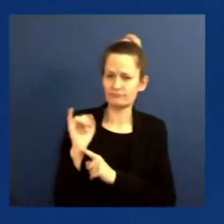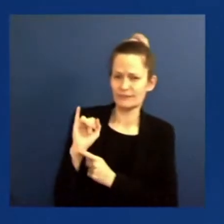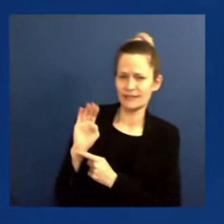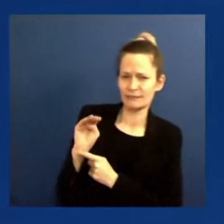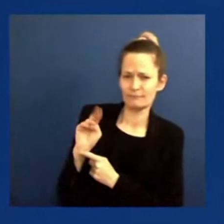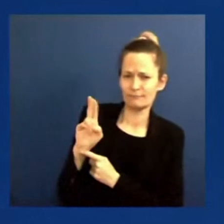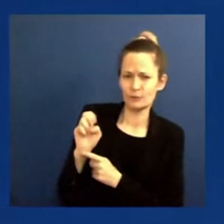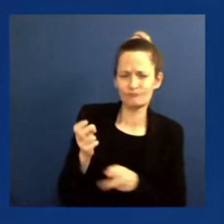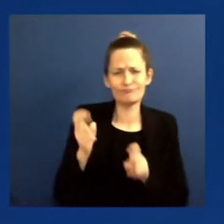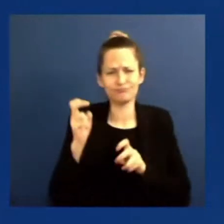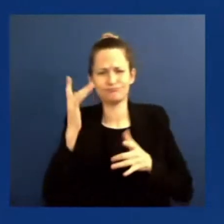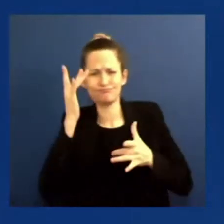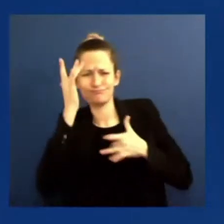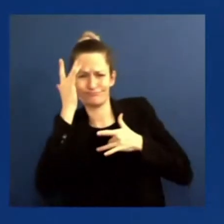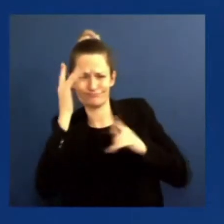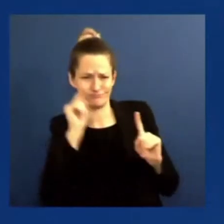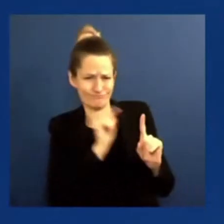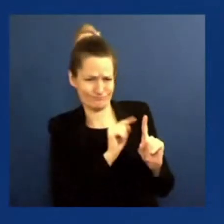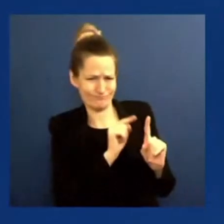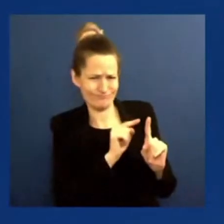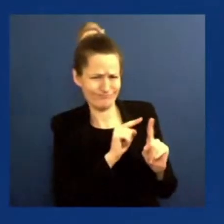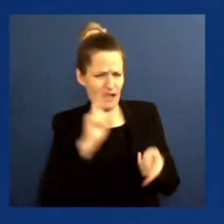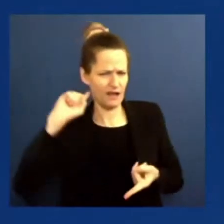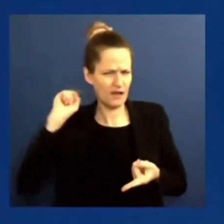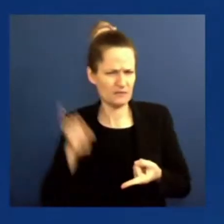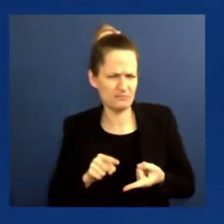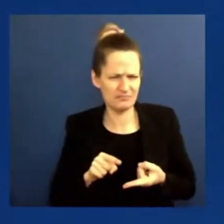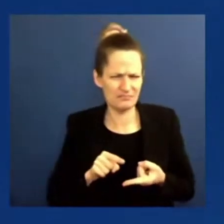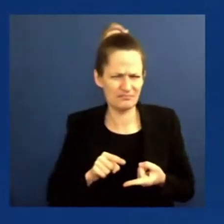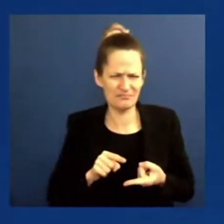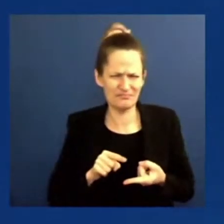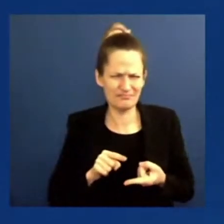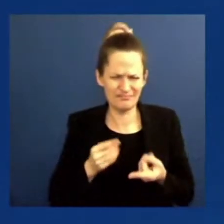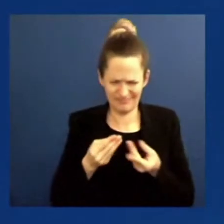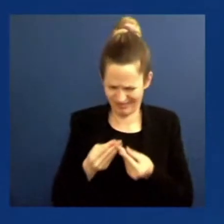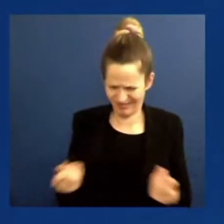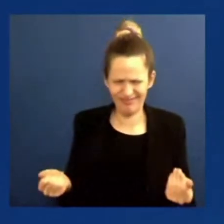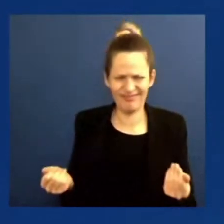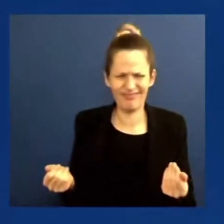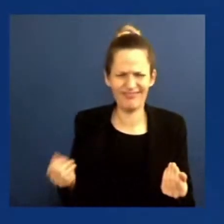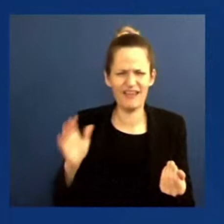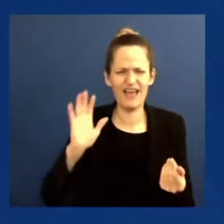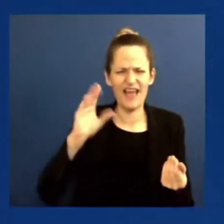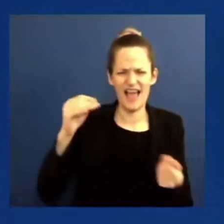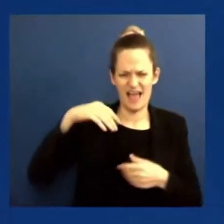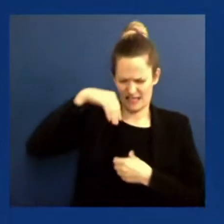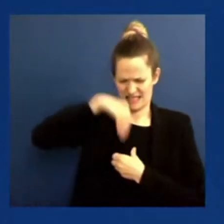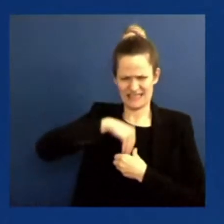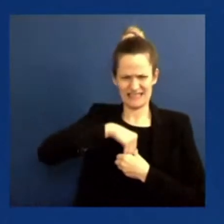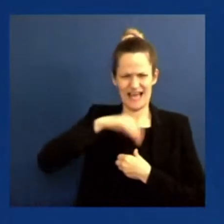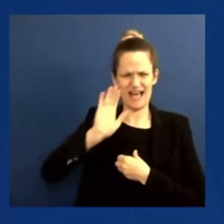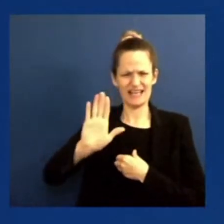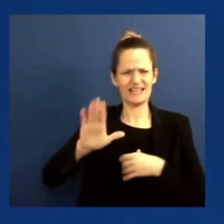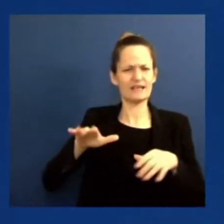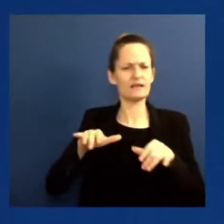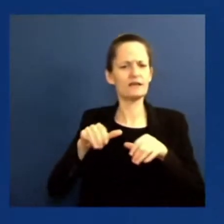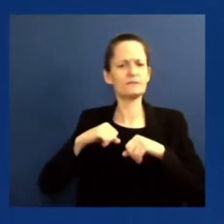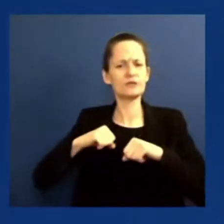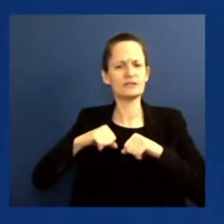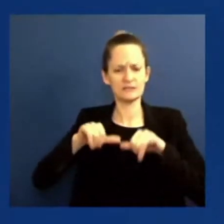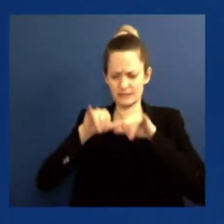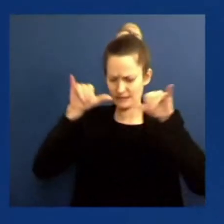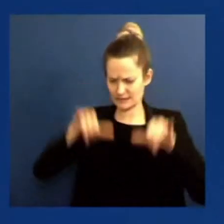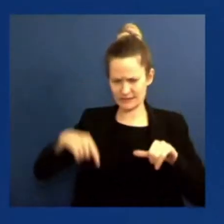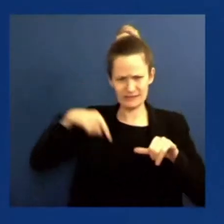disease? And what are the immunological mechanisms that account for that and account for what